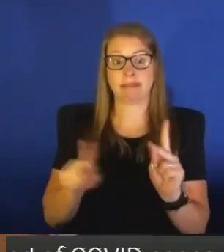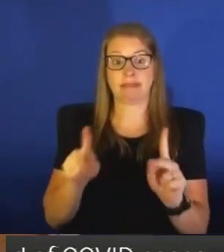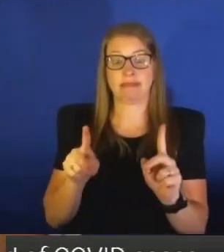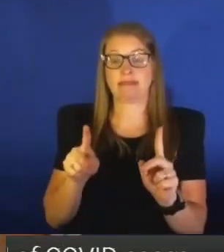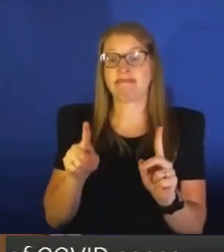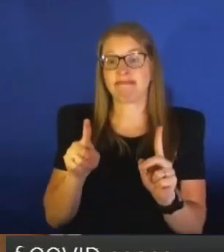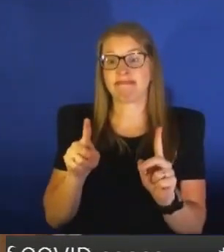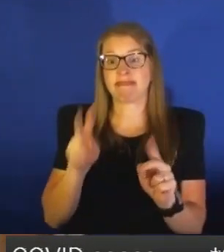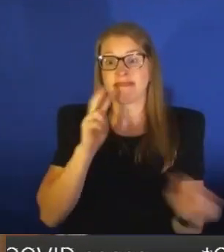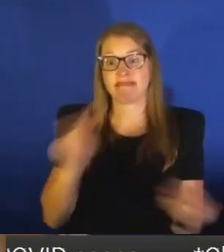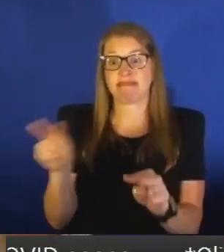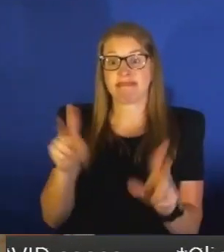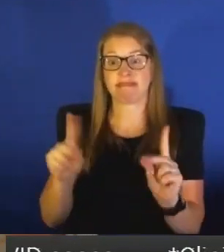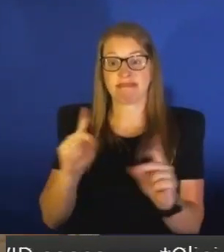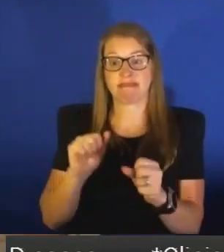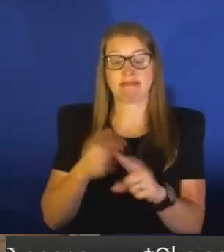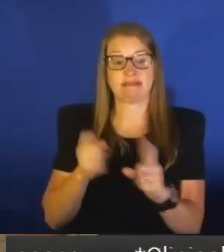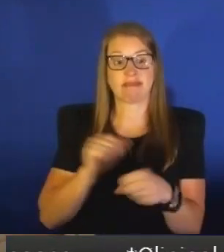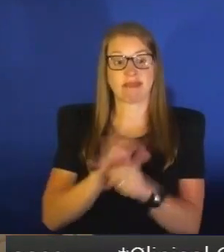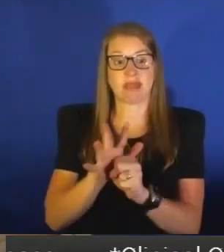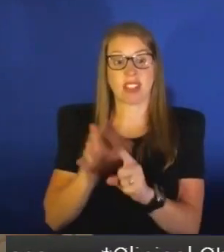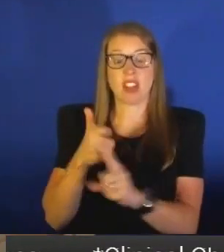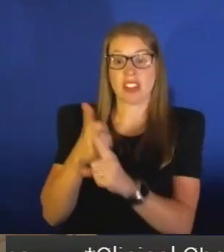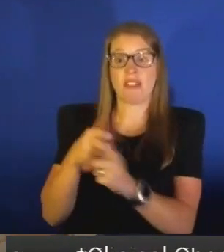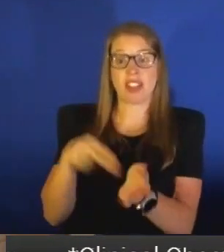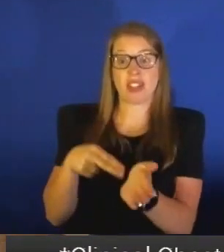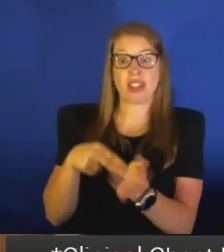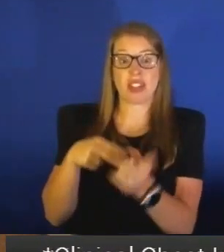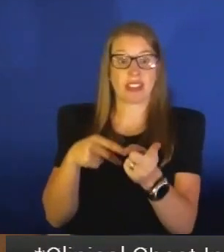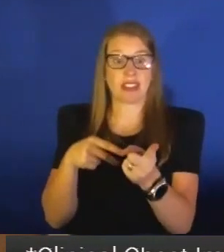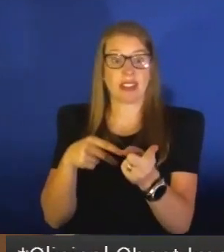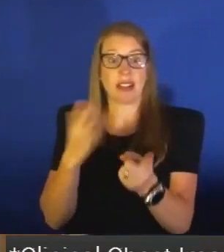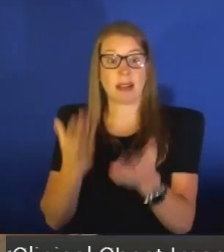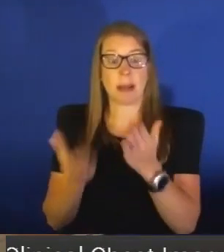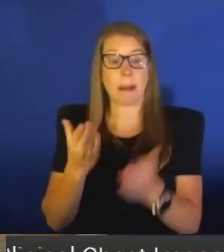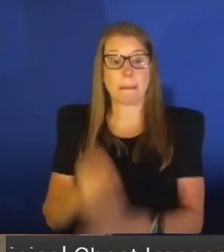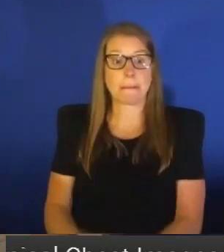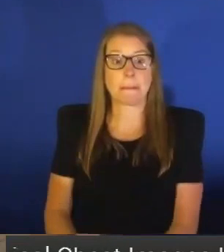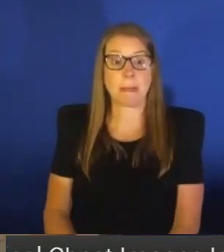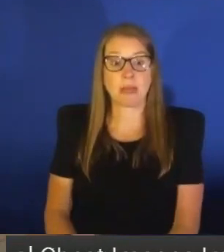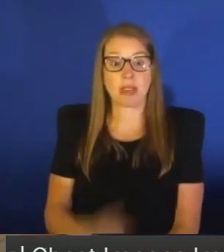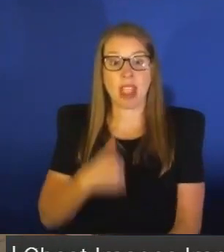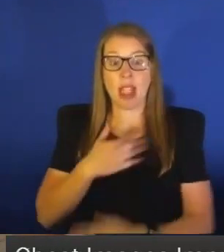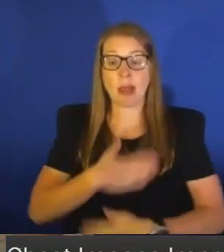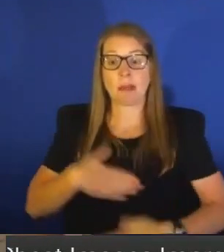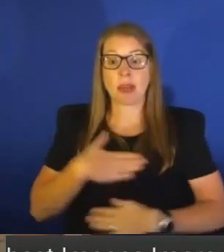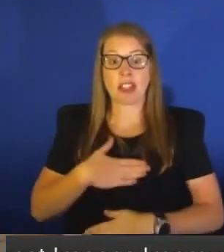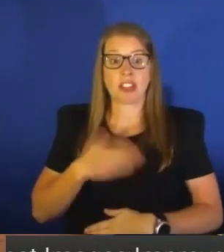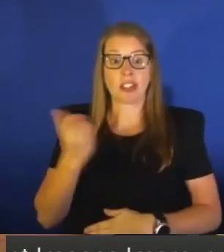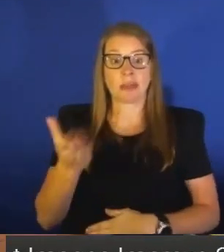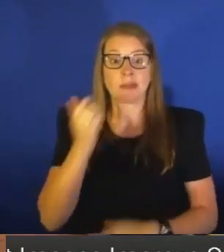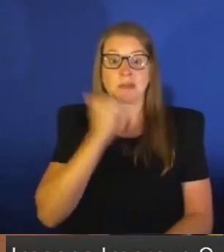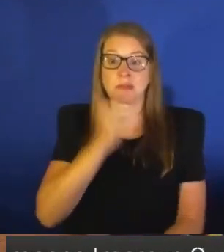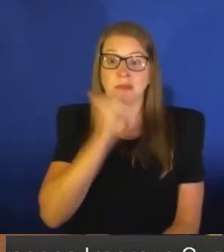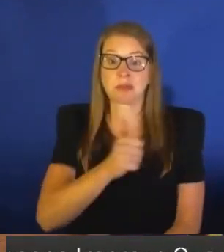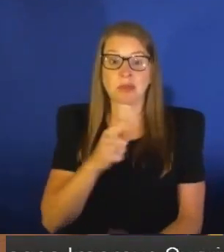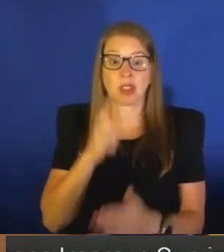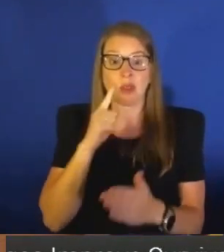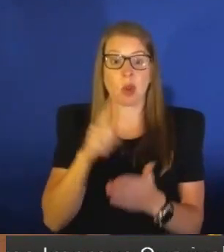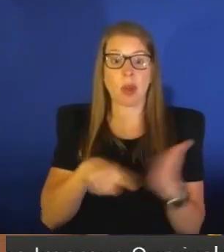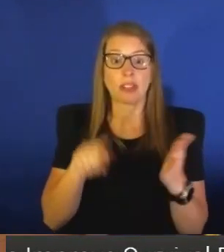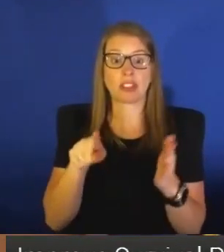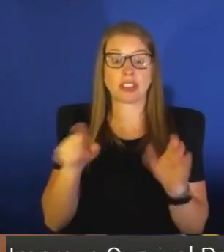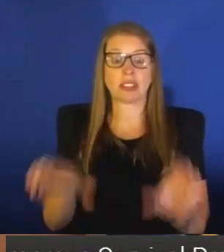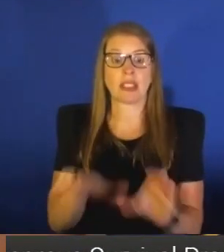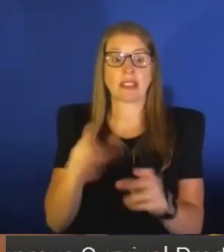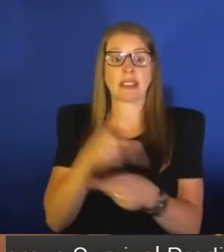her, maybe not via voice, but I appreciate her every day for what she does and how she takes care of